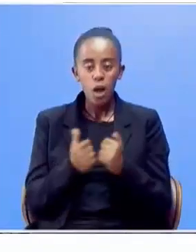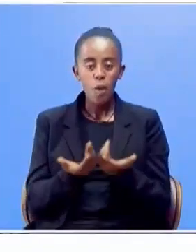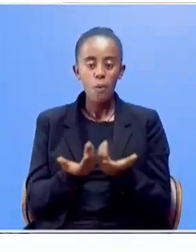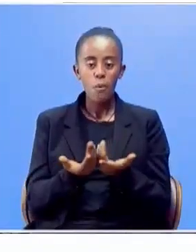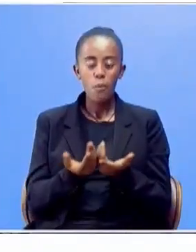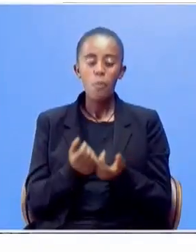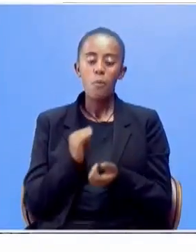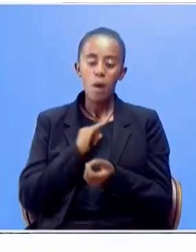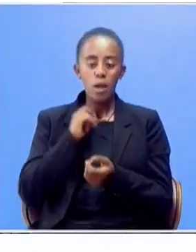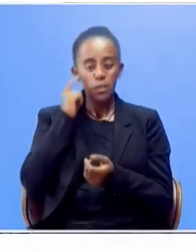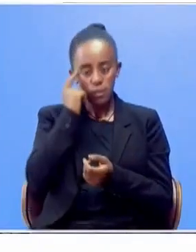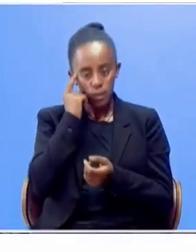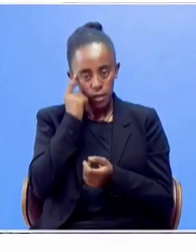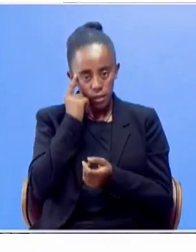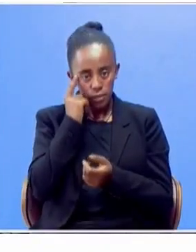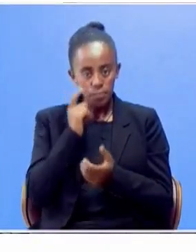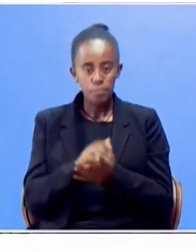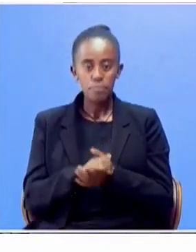I think,